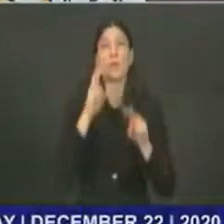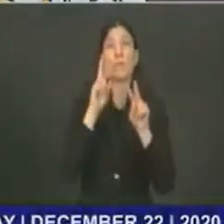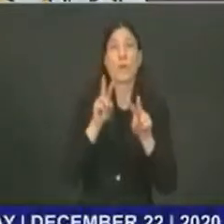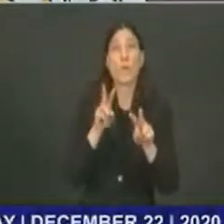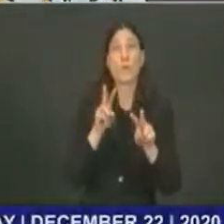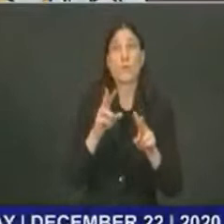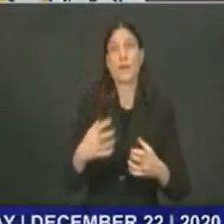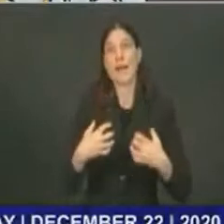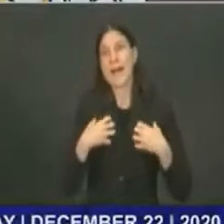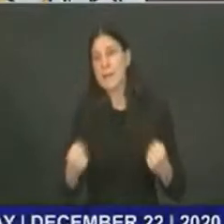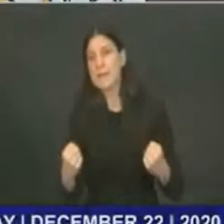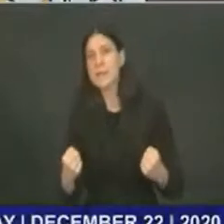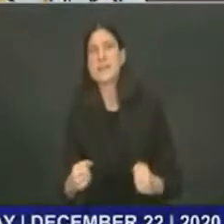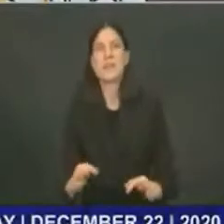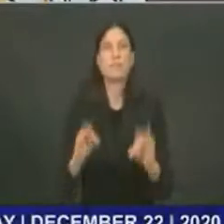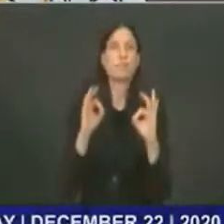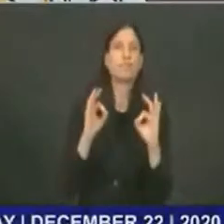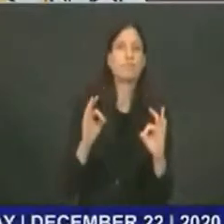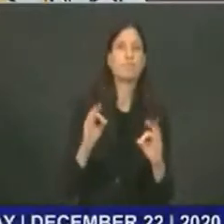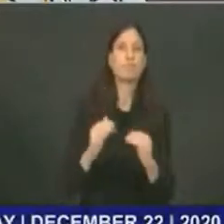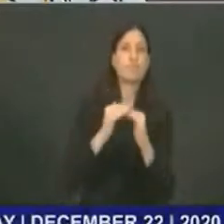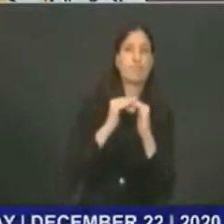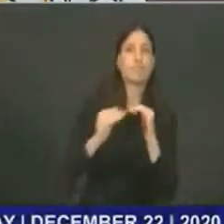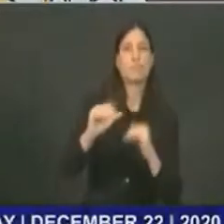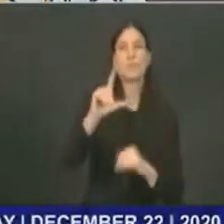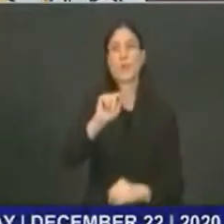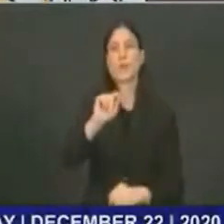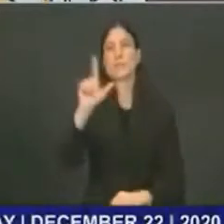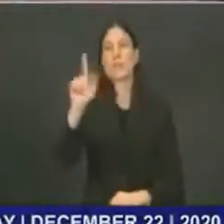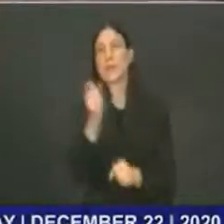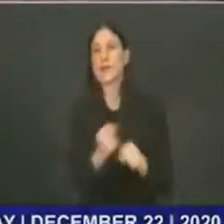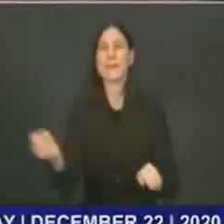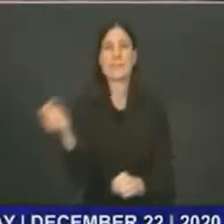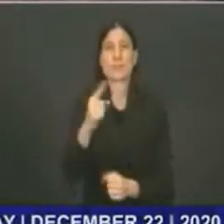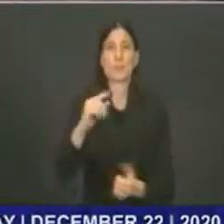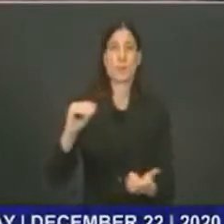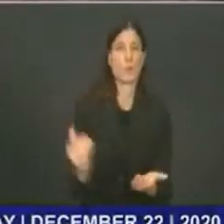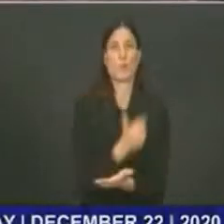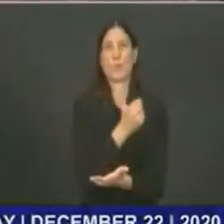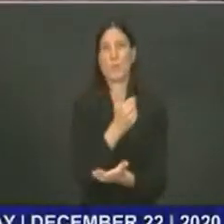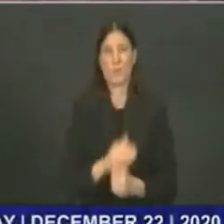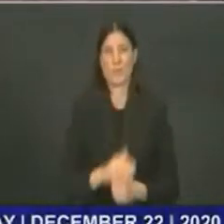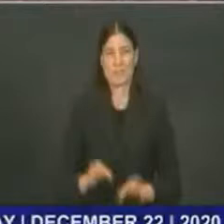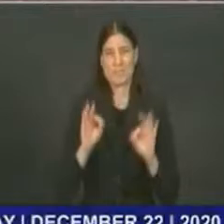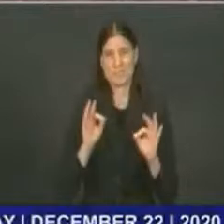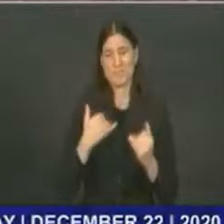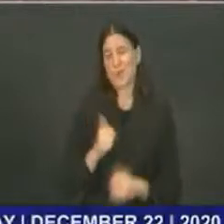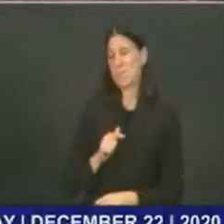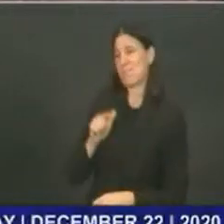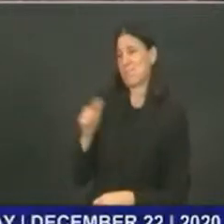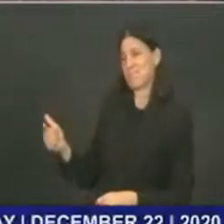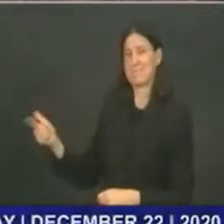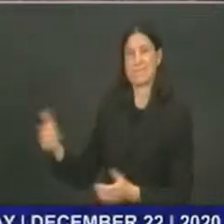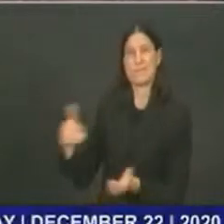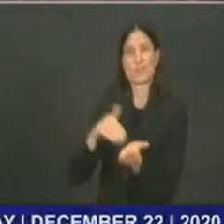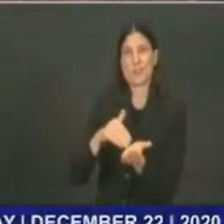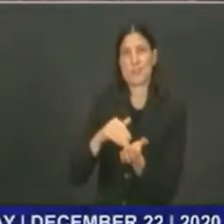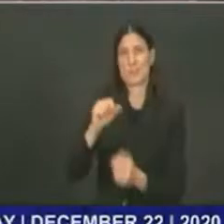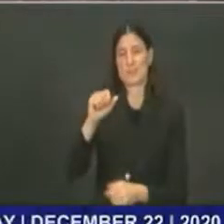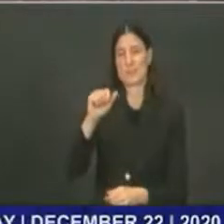2021. So with that, I'm going to turn it over to Dr. Alexander Scott, and then we'll come back for your questions.